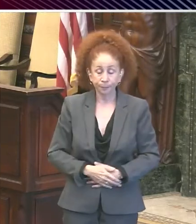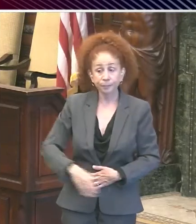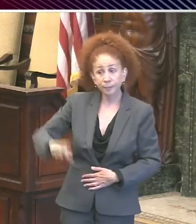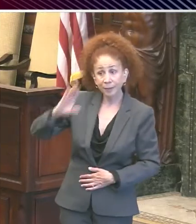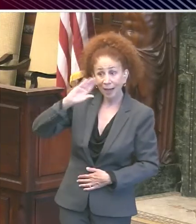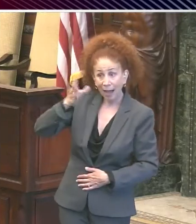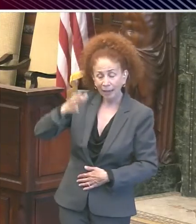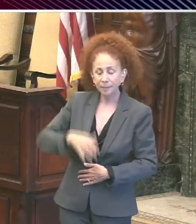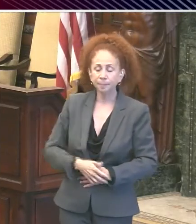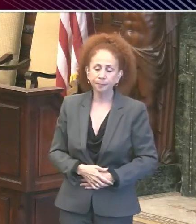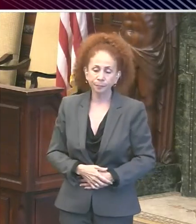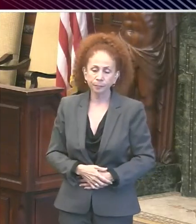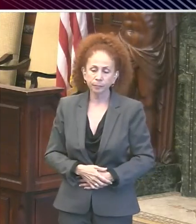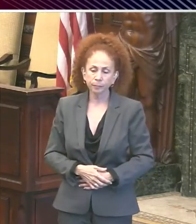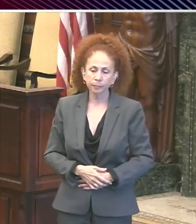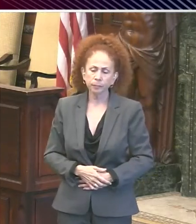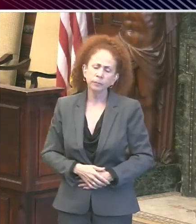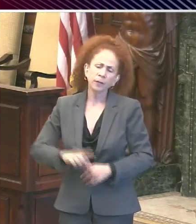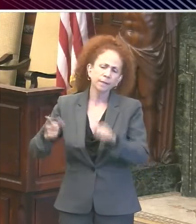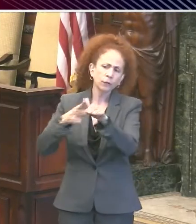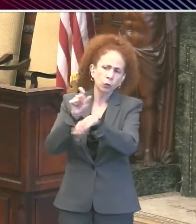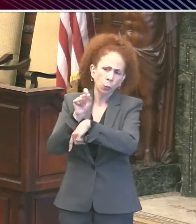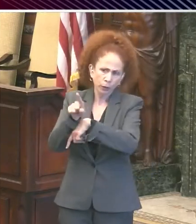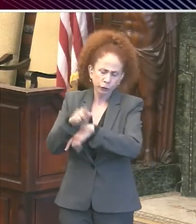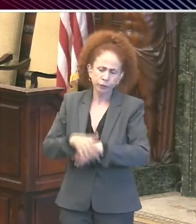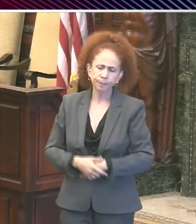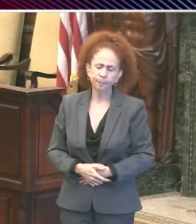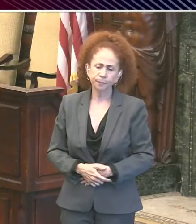Hi. I'm wondering, first of all, on